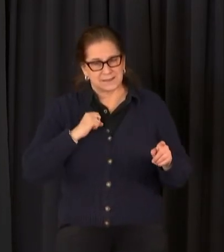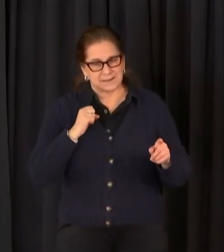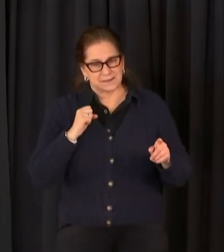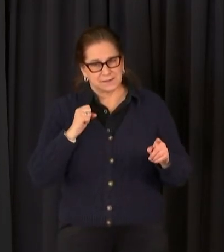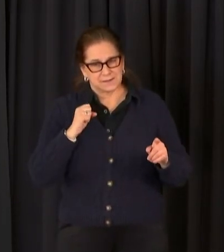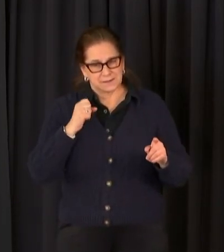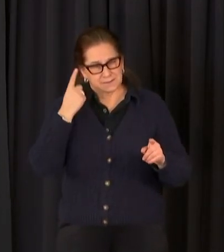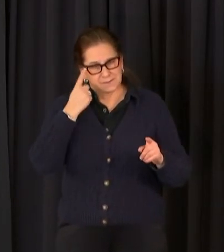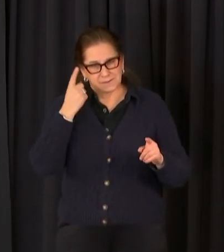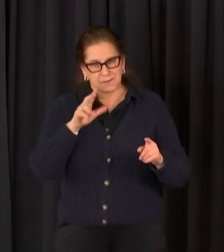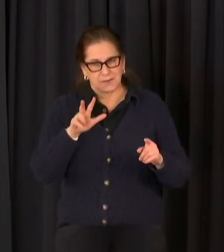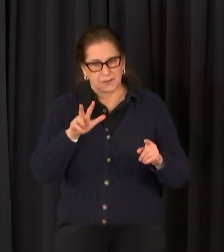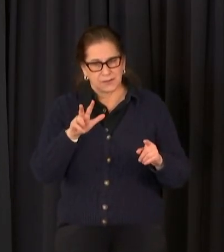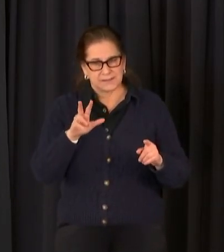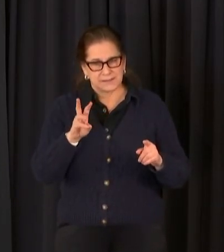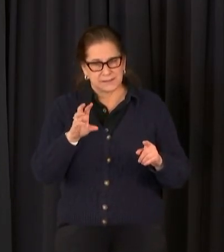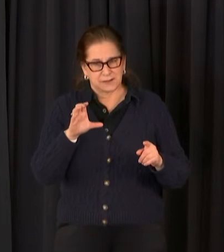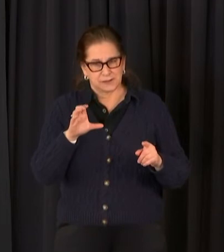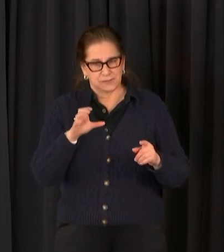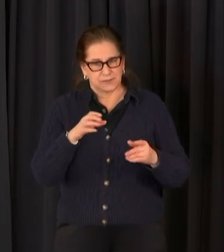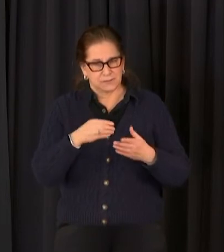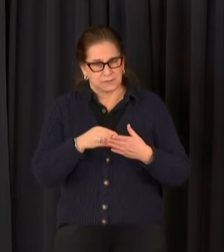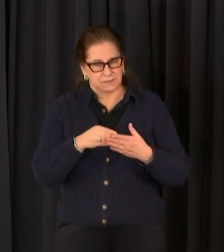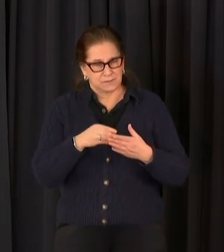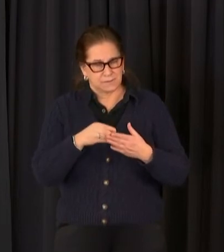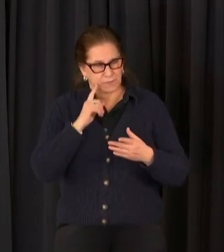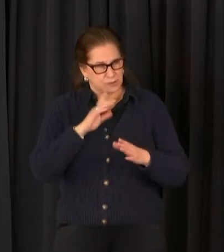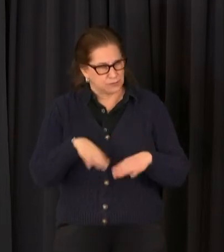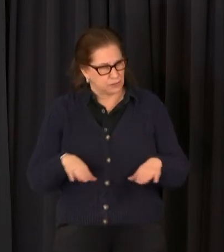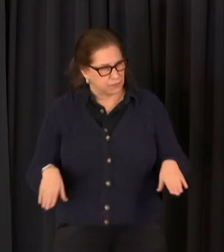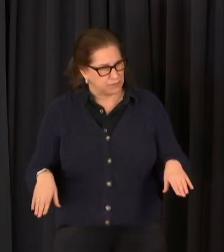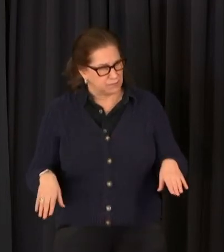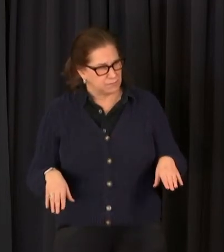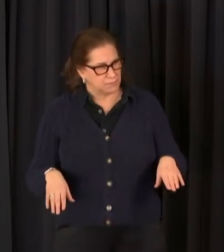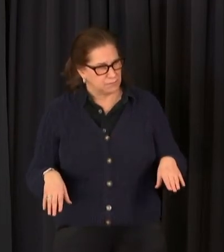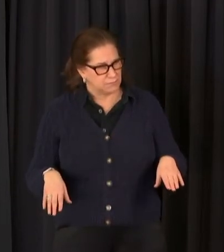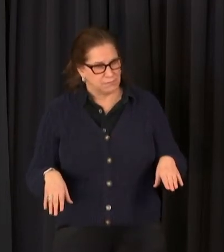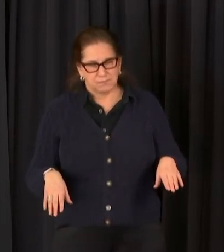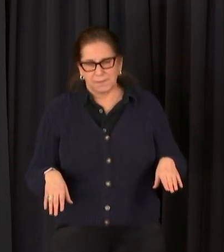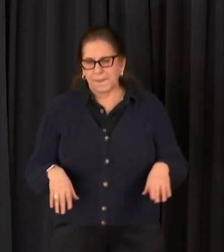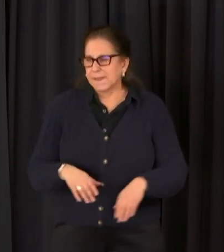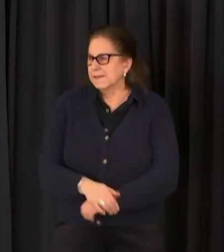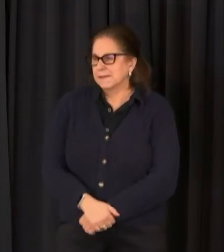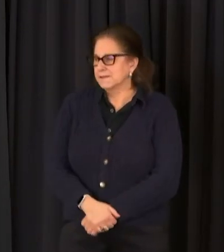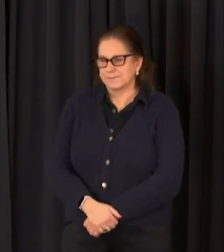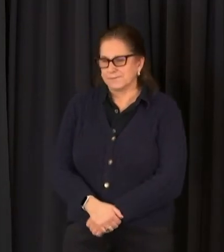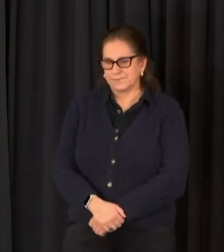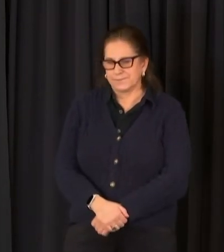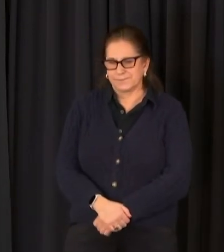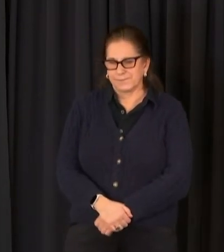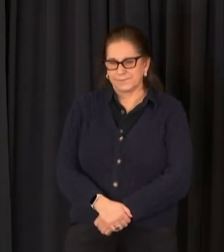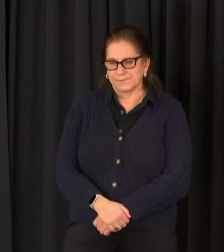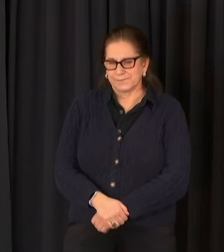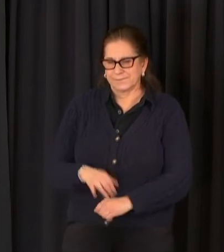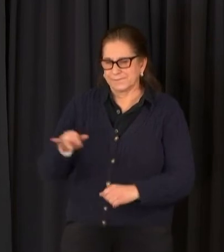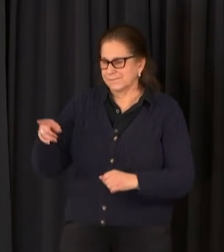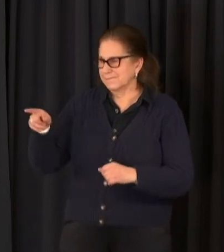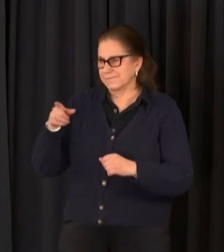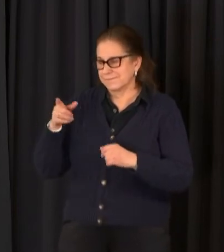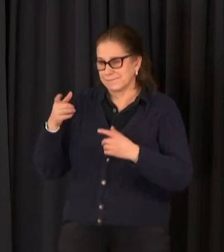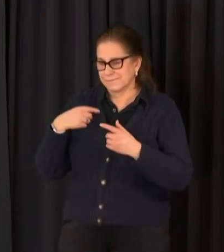$3,600 for all children. What are your thoughts on that? I need to find out more,